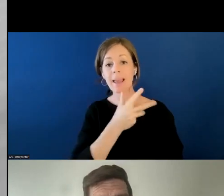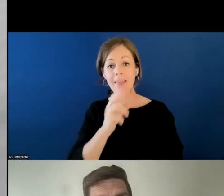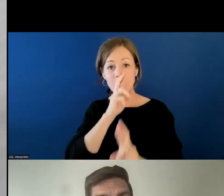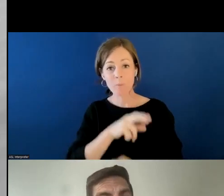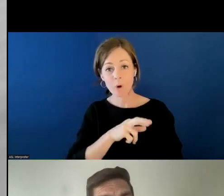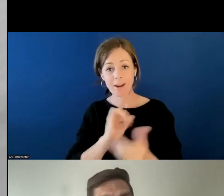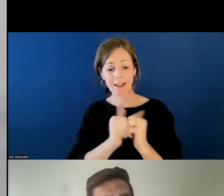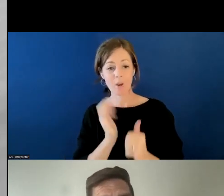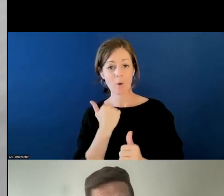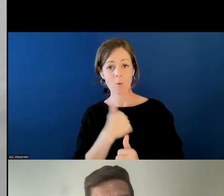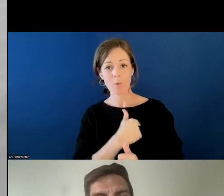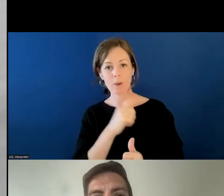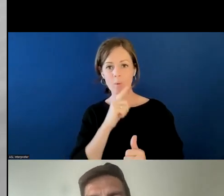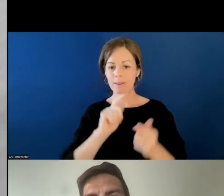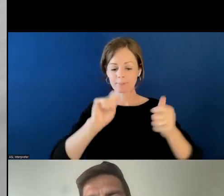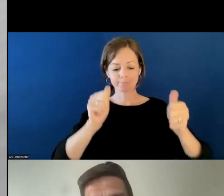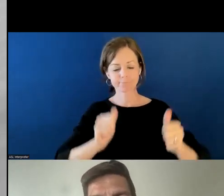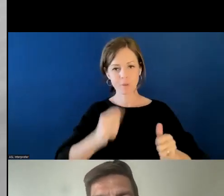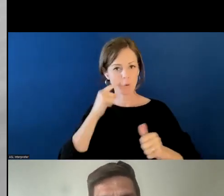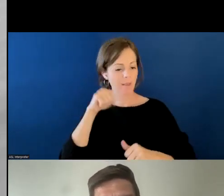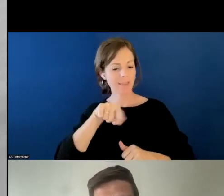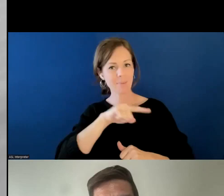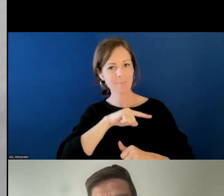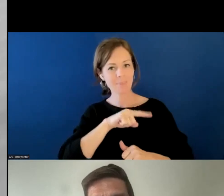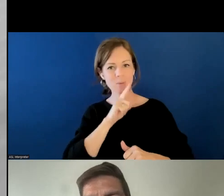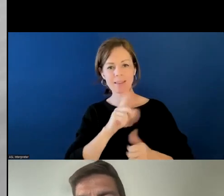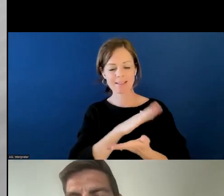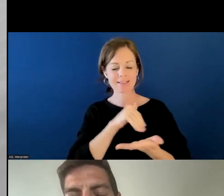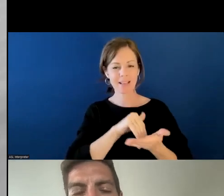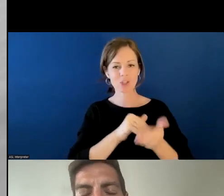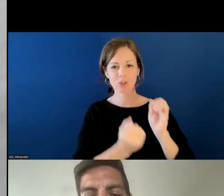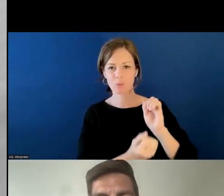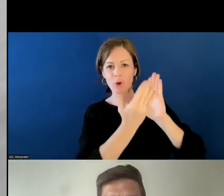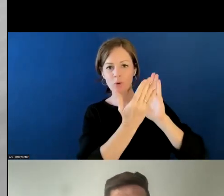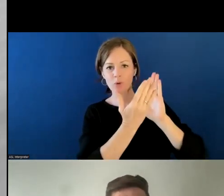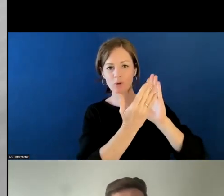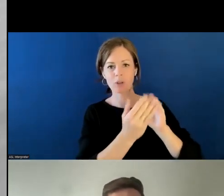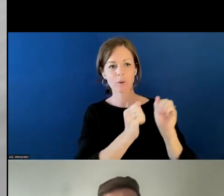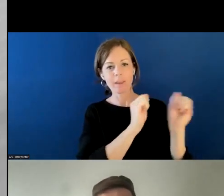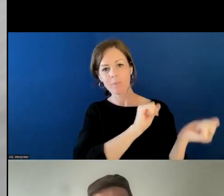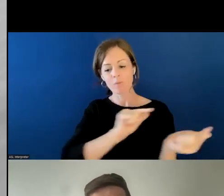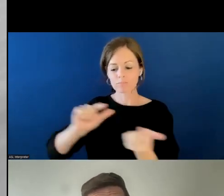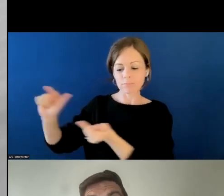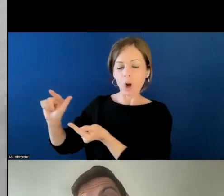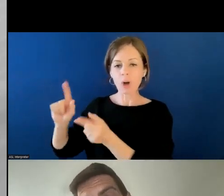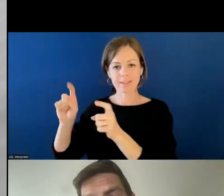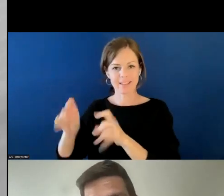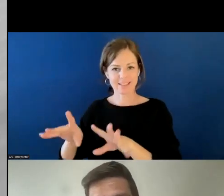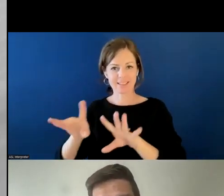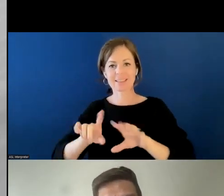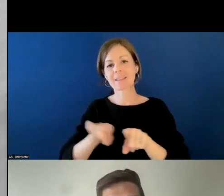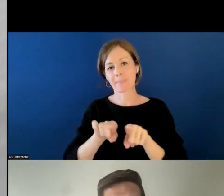them. It was all about that centered approach that Liz mentioned, and we carried that through with all of our message testing. The other thing that's